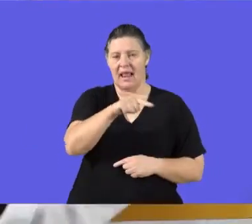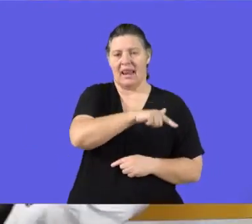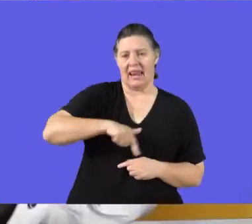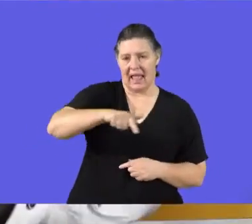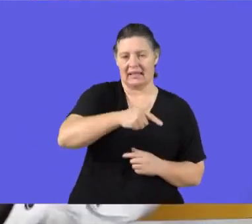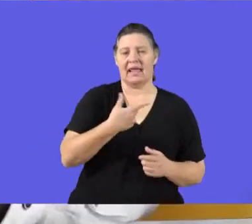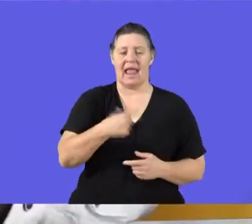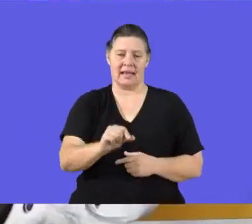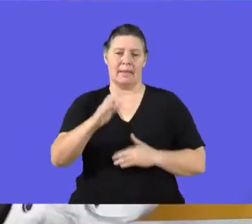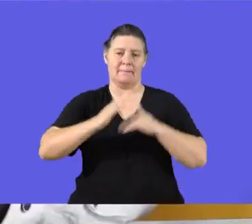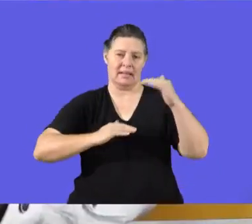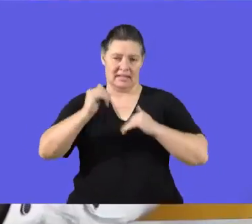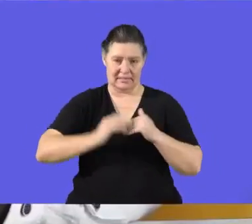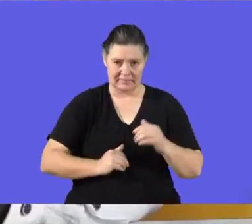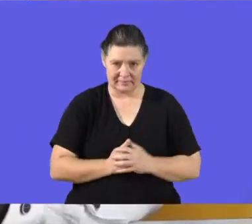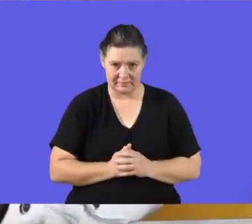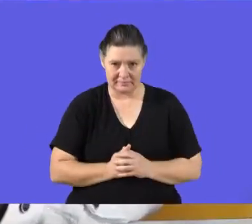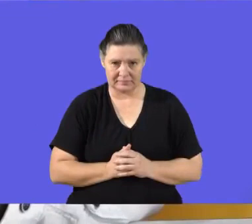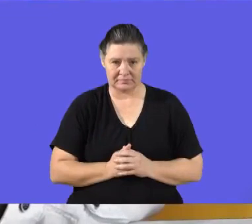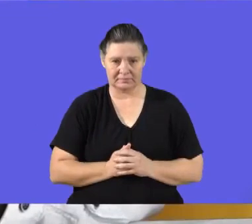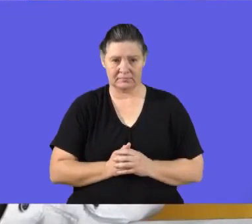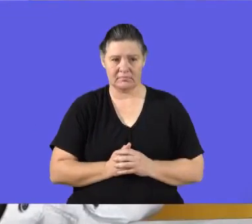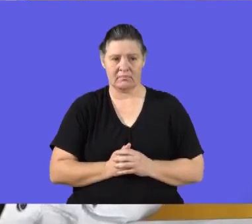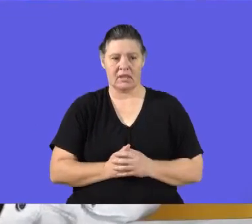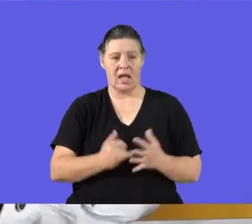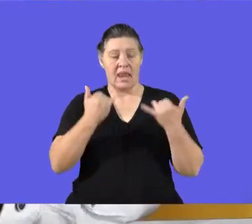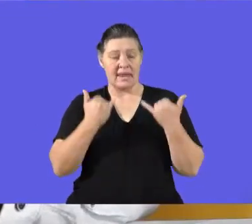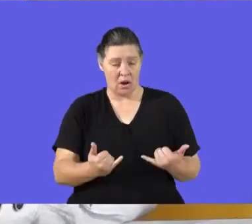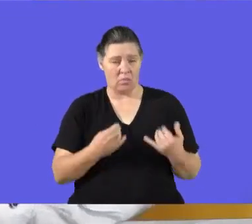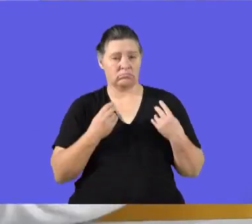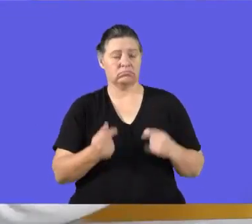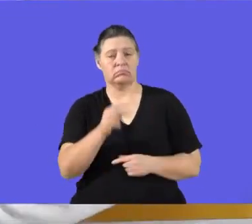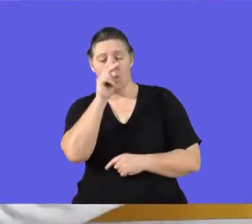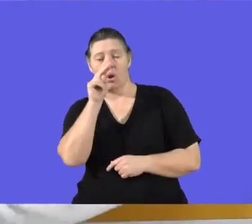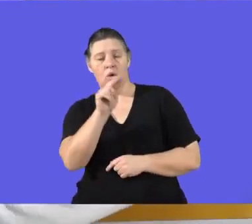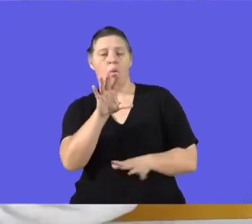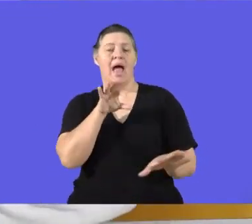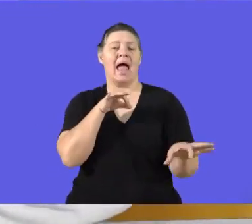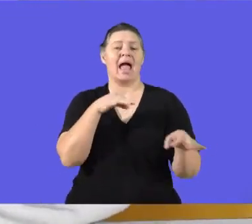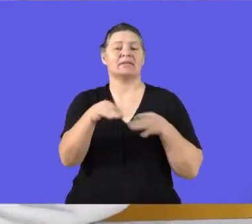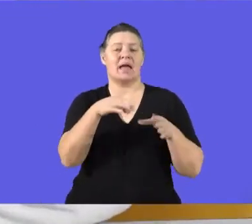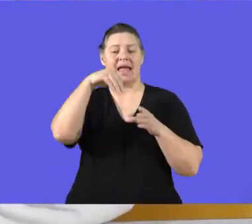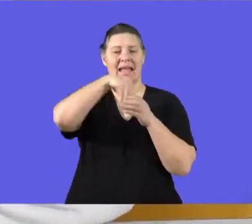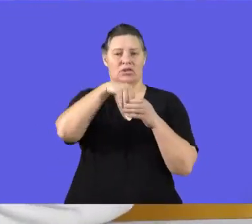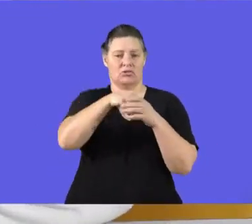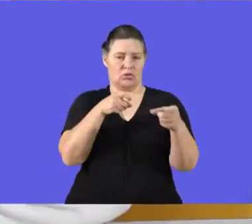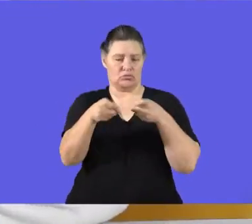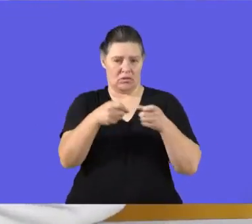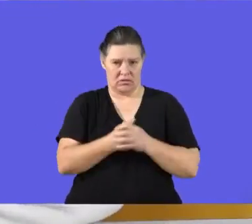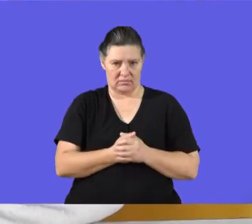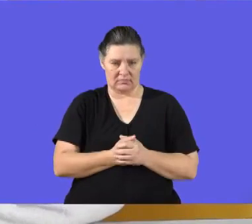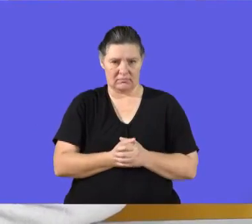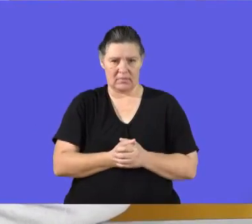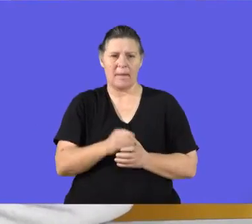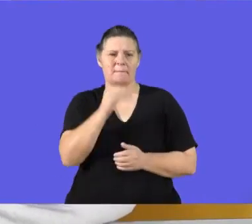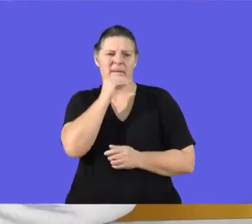an asset and we call it land and buildings. All right. Now we can quickly now go and